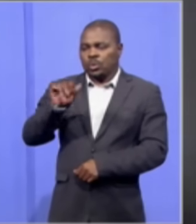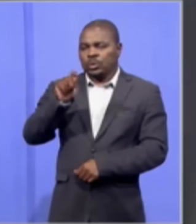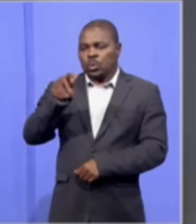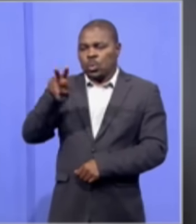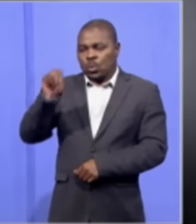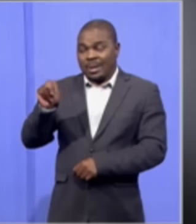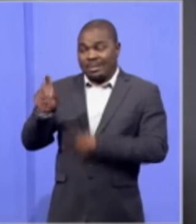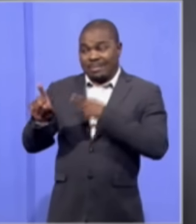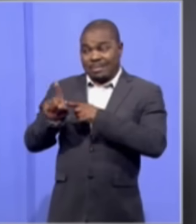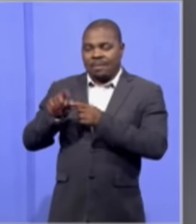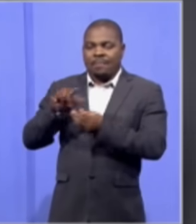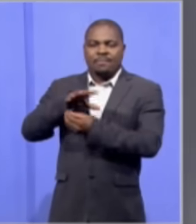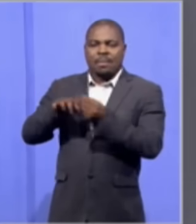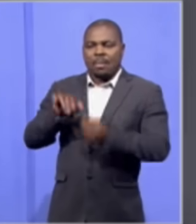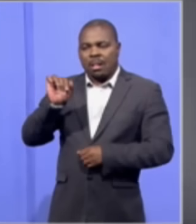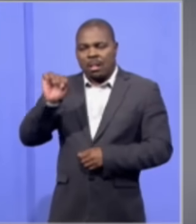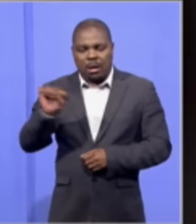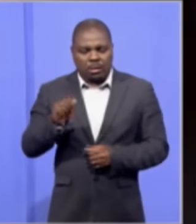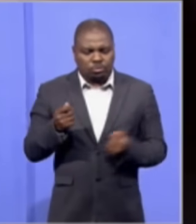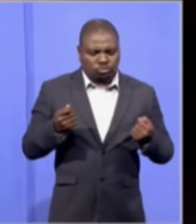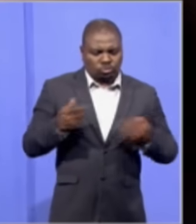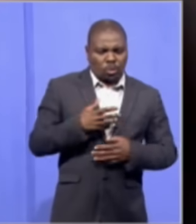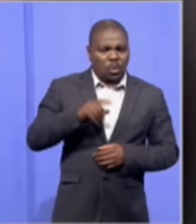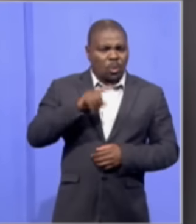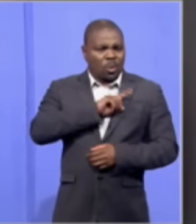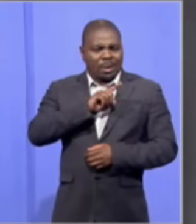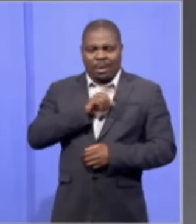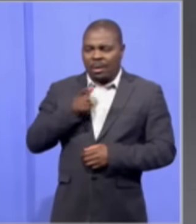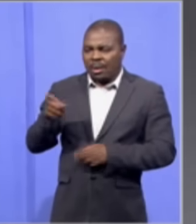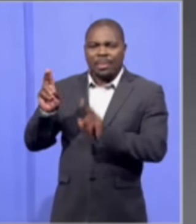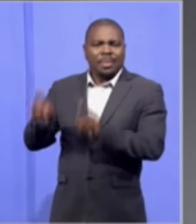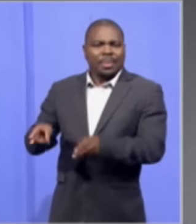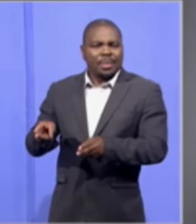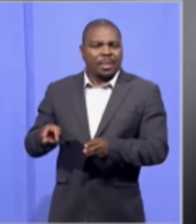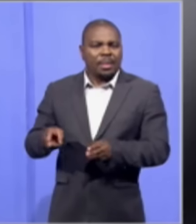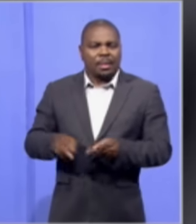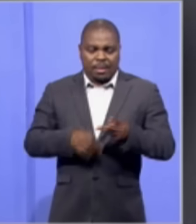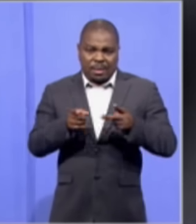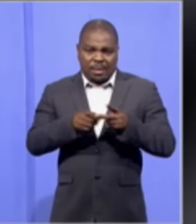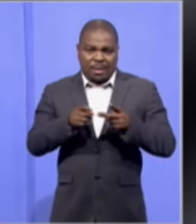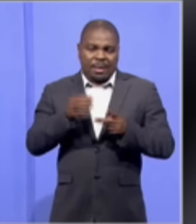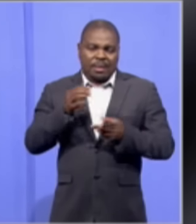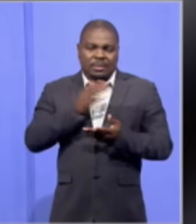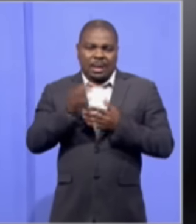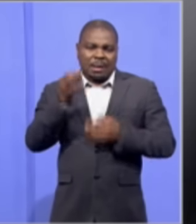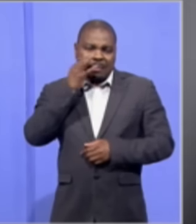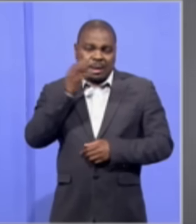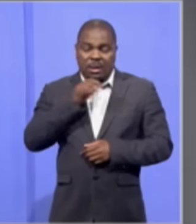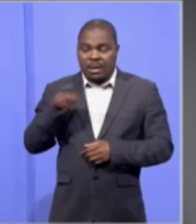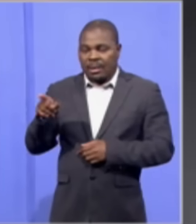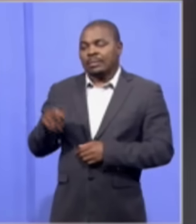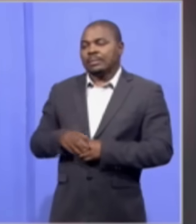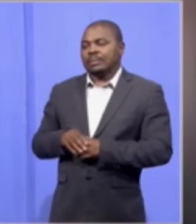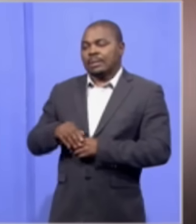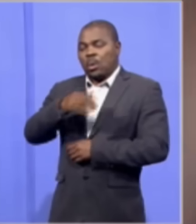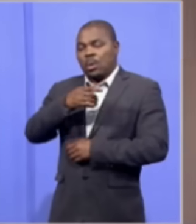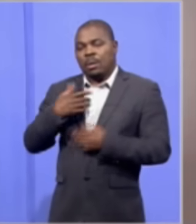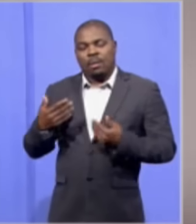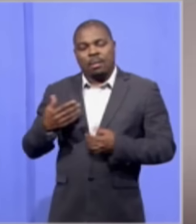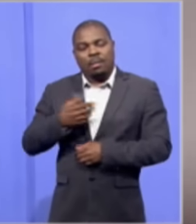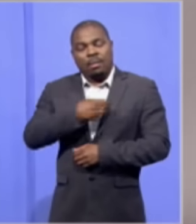ba santse ba hutsafaditswe ke leso la gagwe go latela ditatofatso tsa gore o ne a tsholwa makgwakgwa kwa bookelong